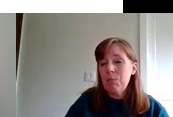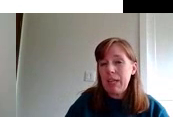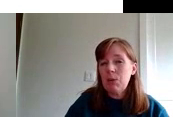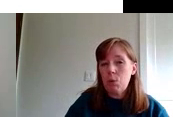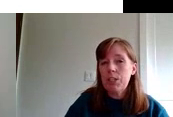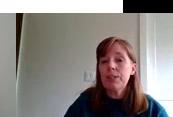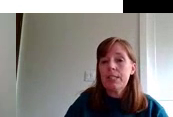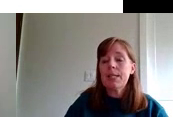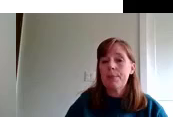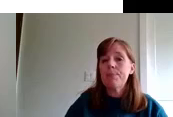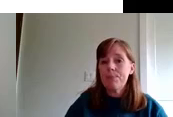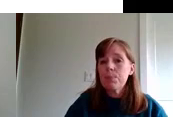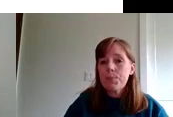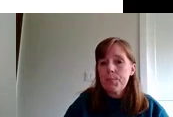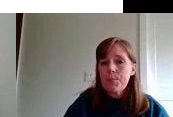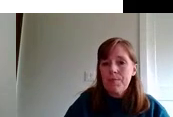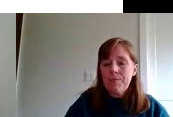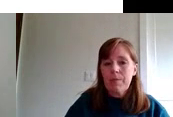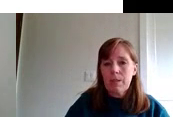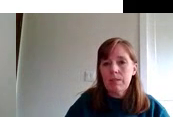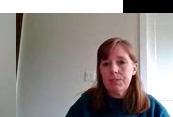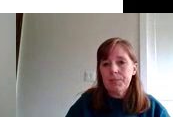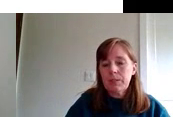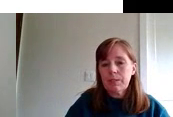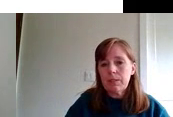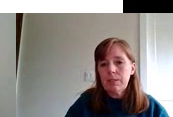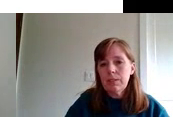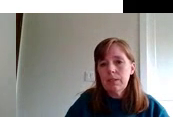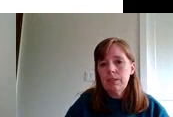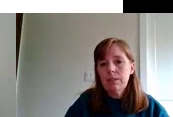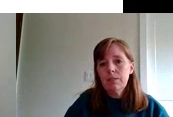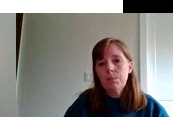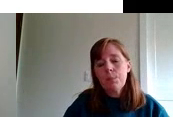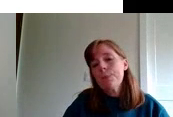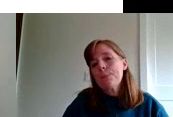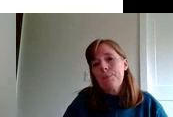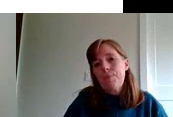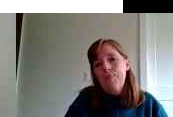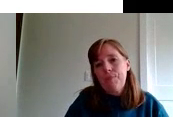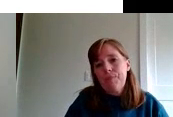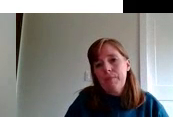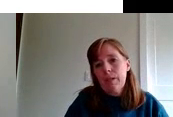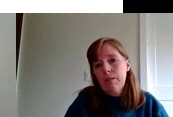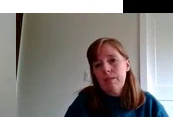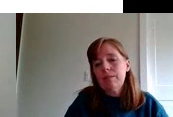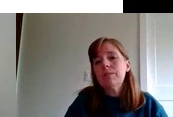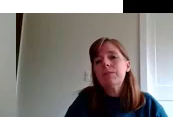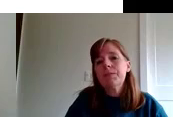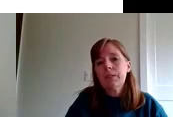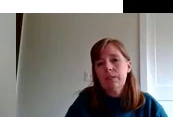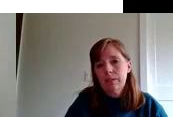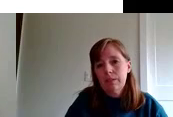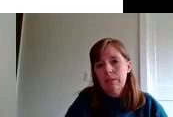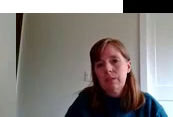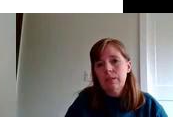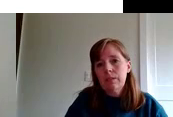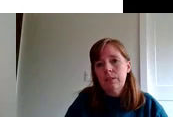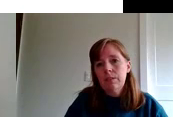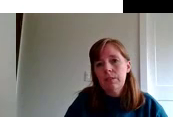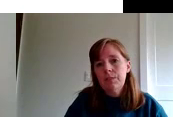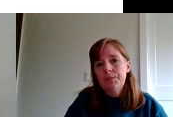our families to make it work during this time. Yeah, and I hope that families, if you are feeling overwhelmed, or there is